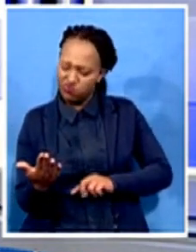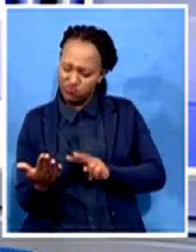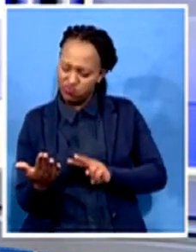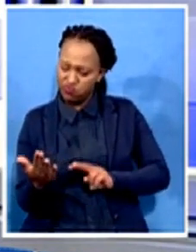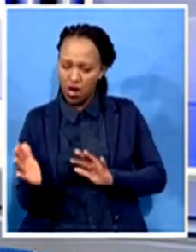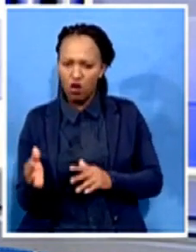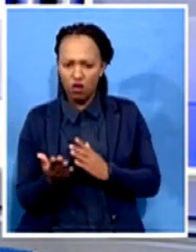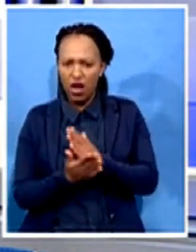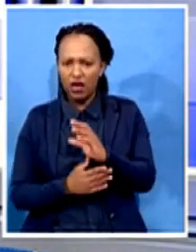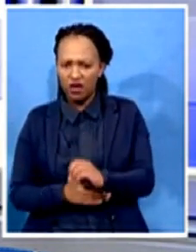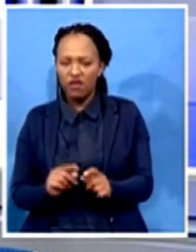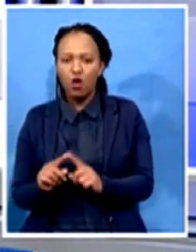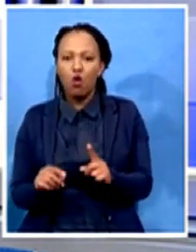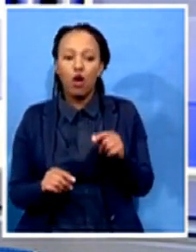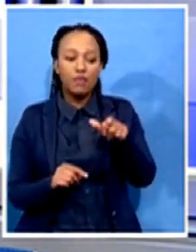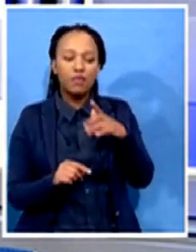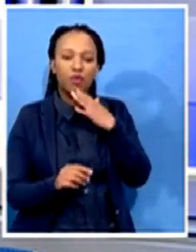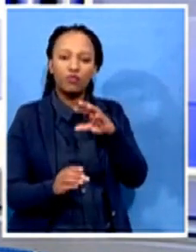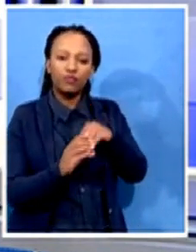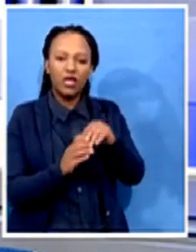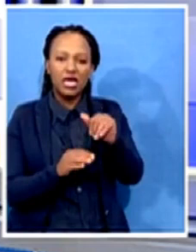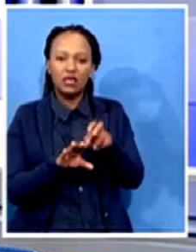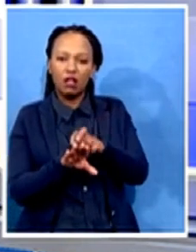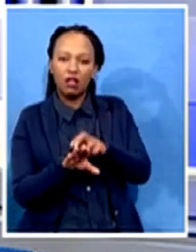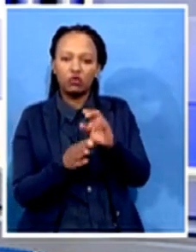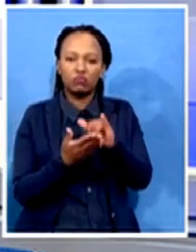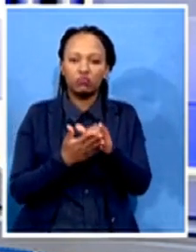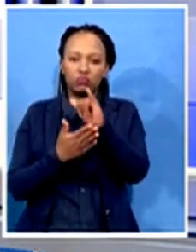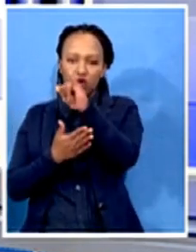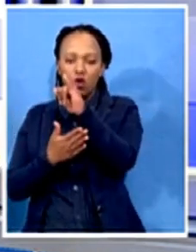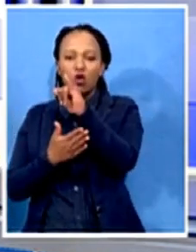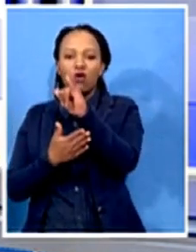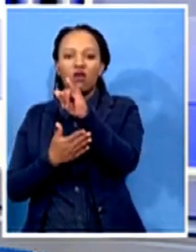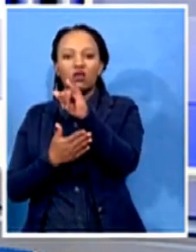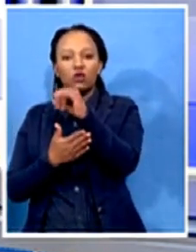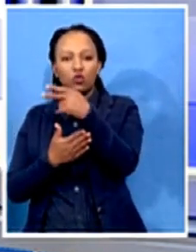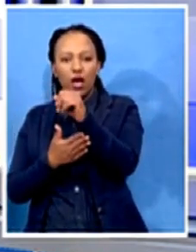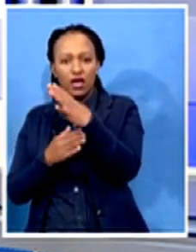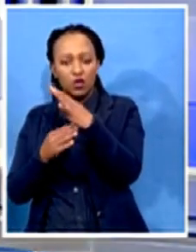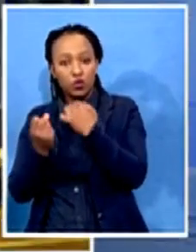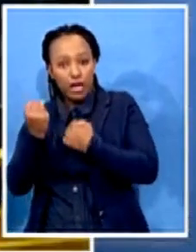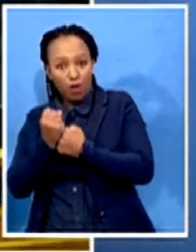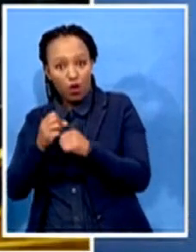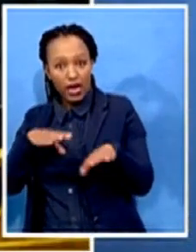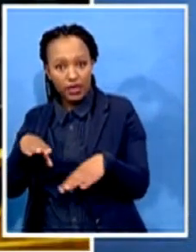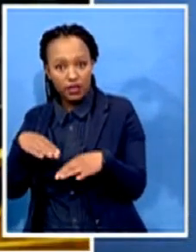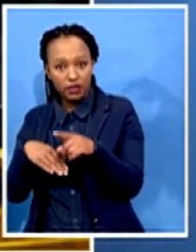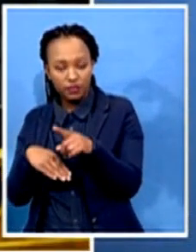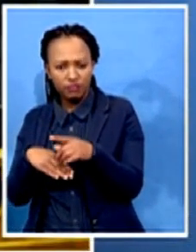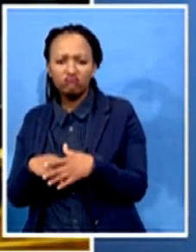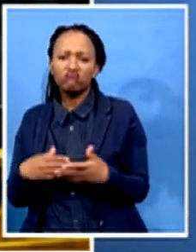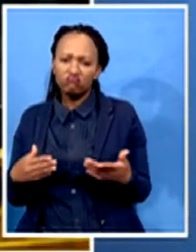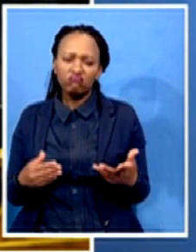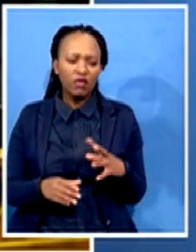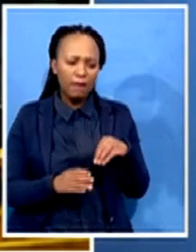in support of that course of action? Well, I mean, it's part of the multi-pronged approach which has to be employed in dealing